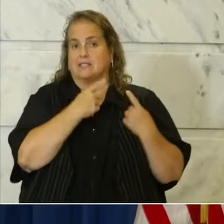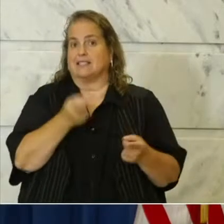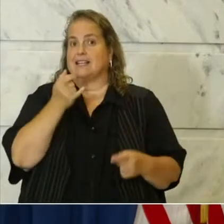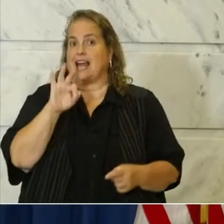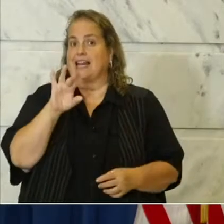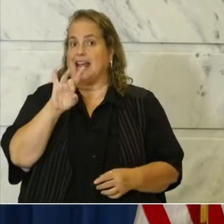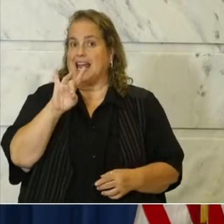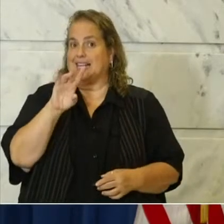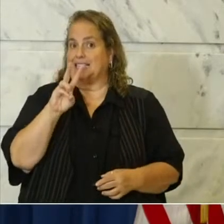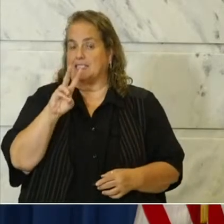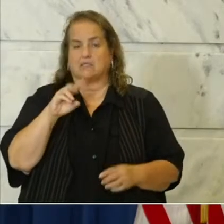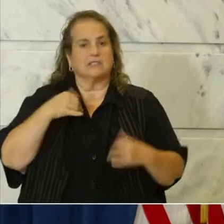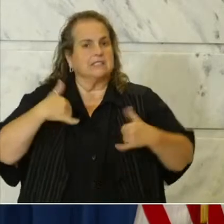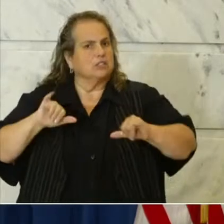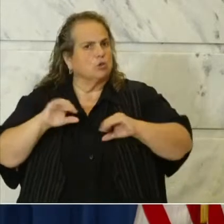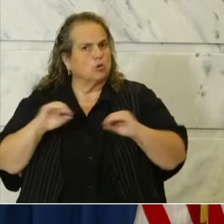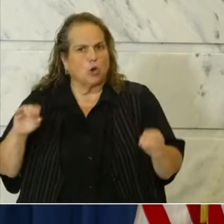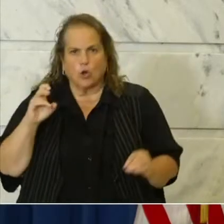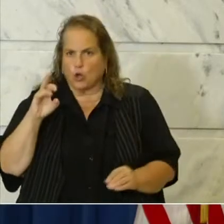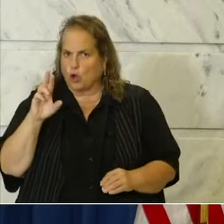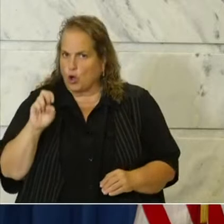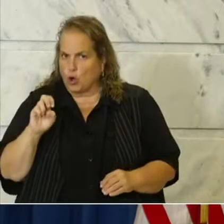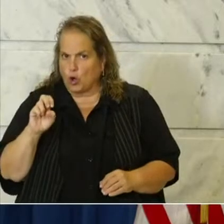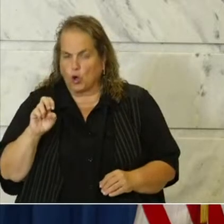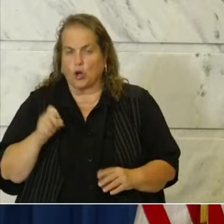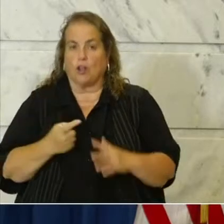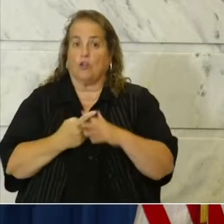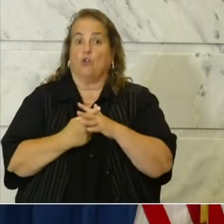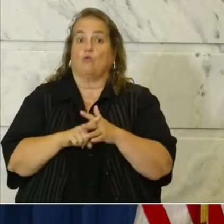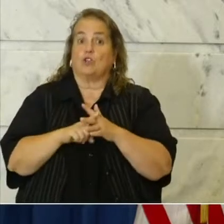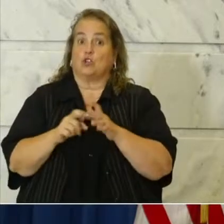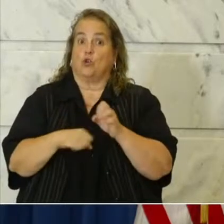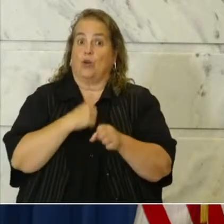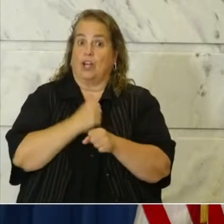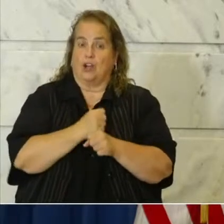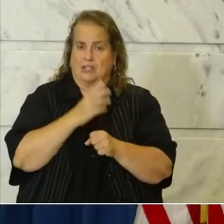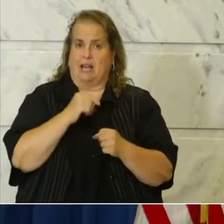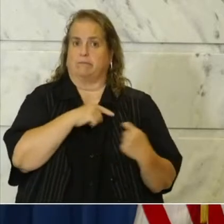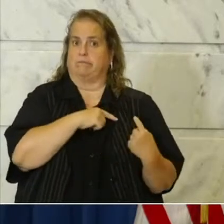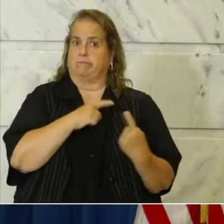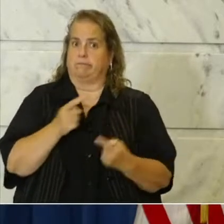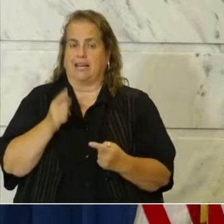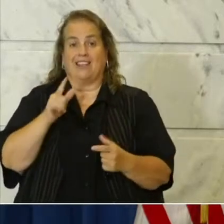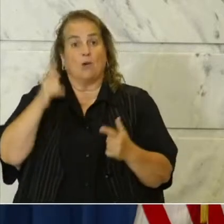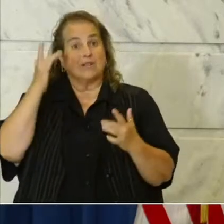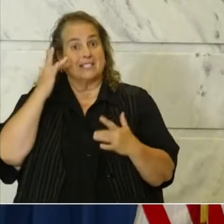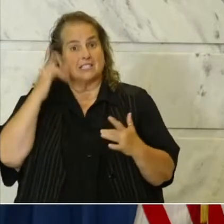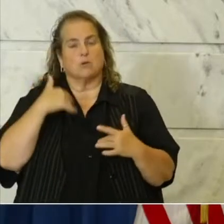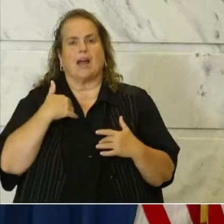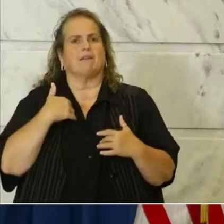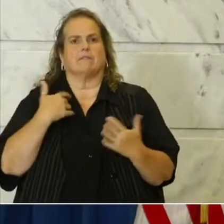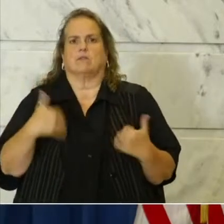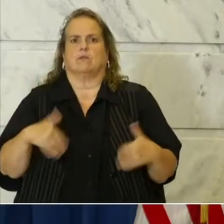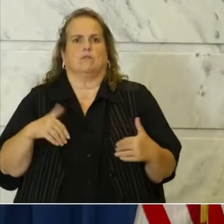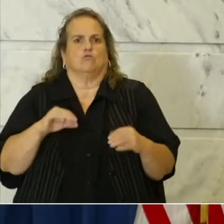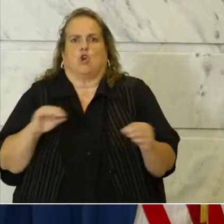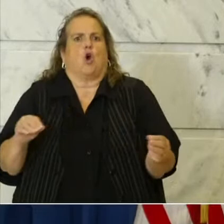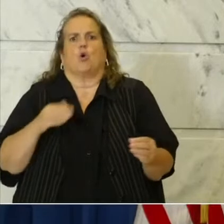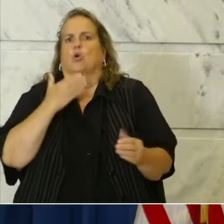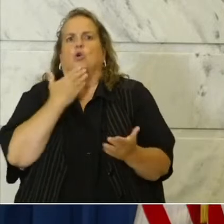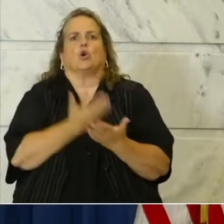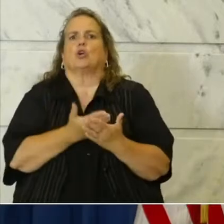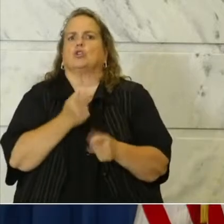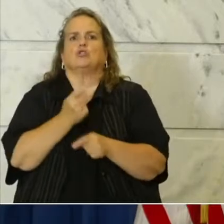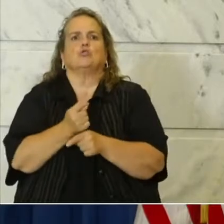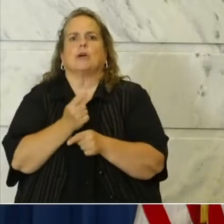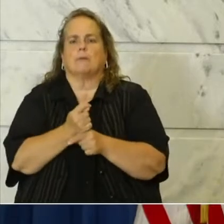We still have no cure for it, and in the initial years, and actually for quite a while, it was a disease we had very imperfect treatments for,